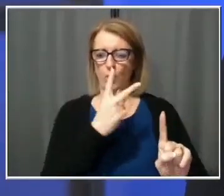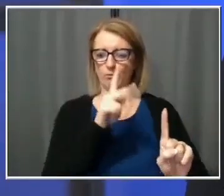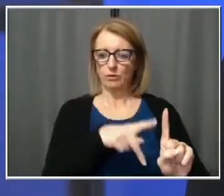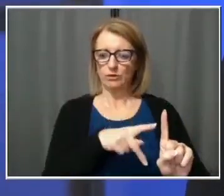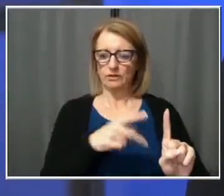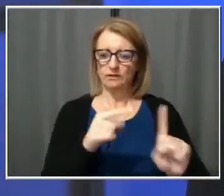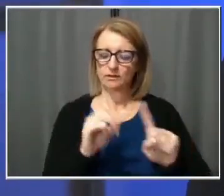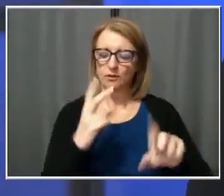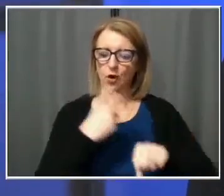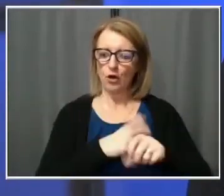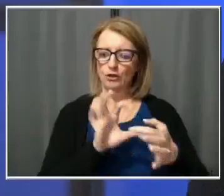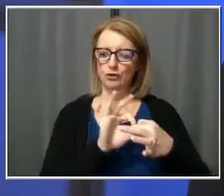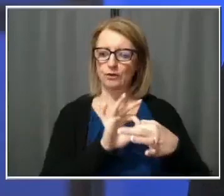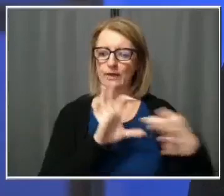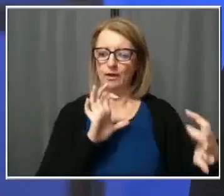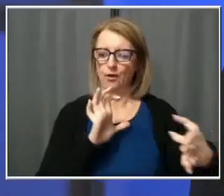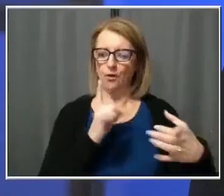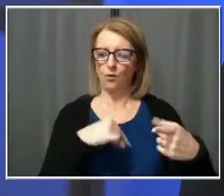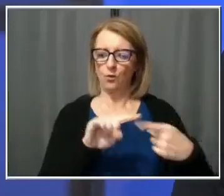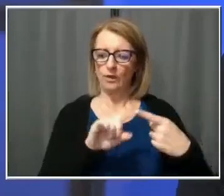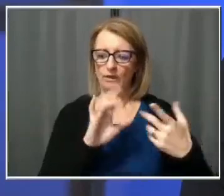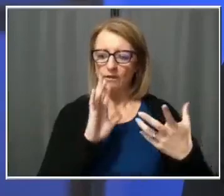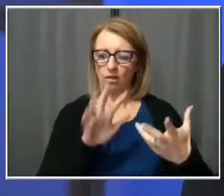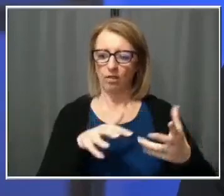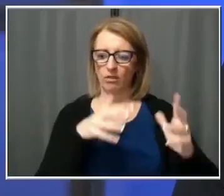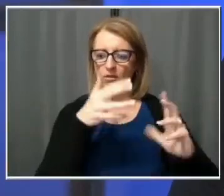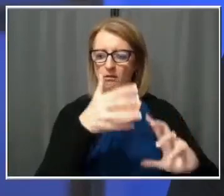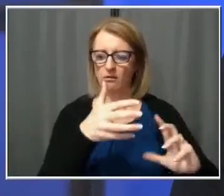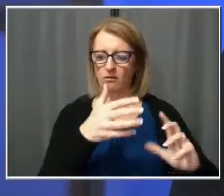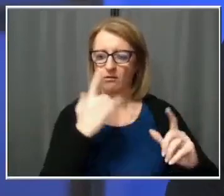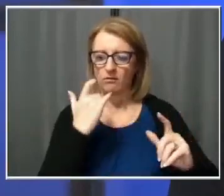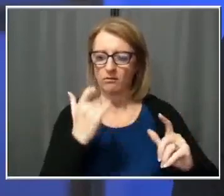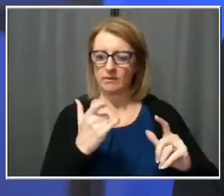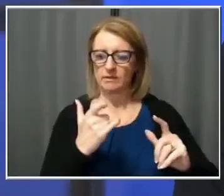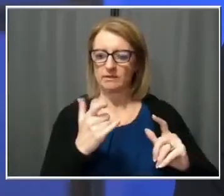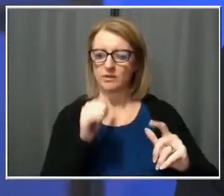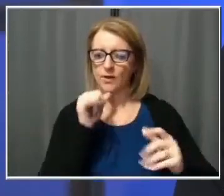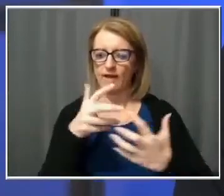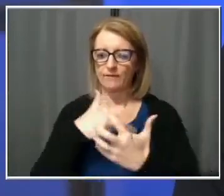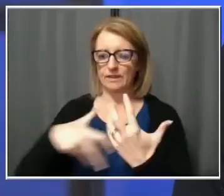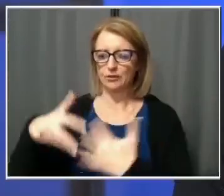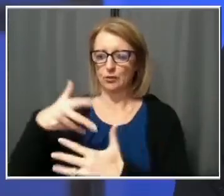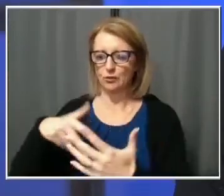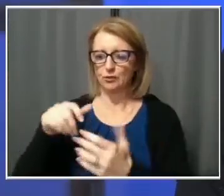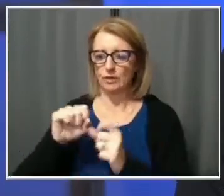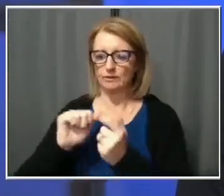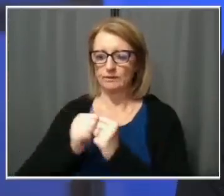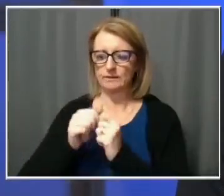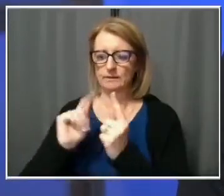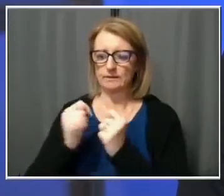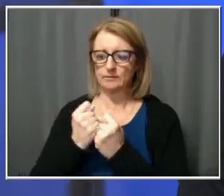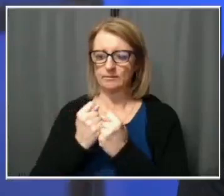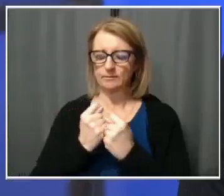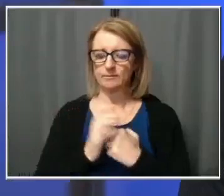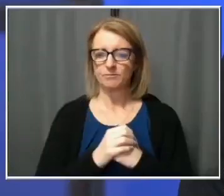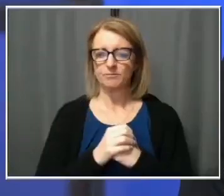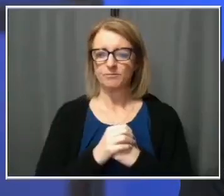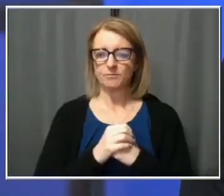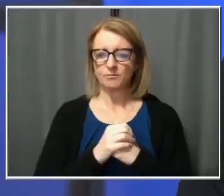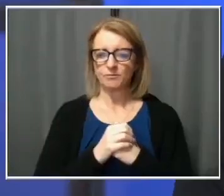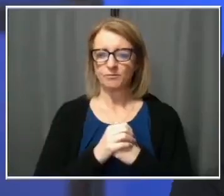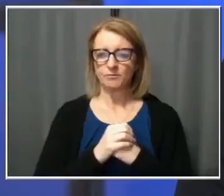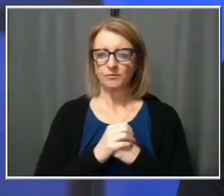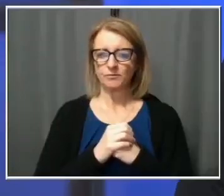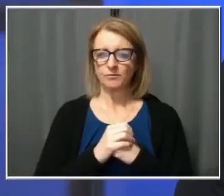to let go of when things don't go well because there's not that diffusion. Now I say that, and everyone who's been a part of a team sport has had probably